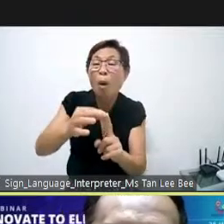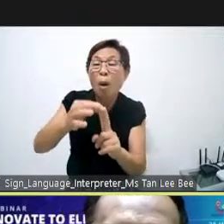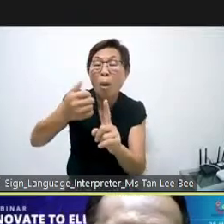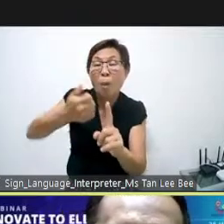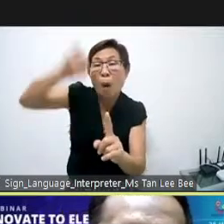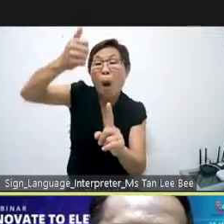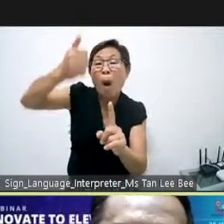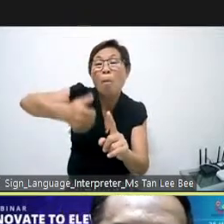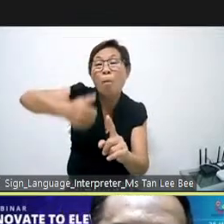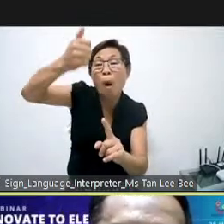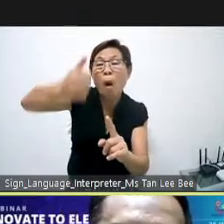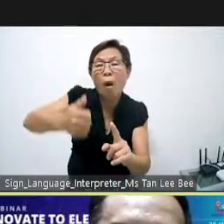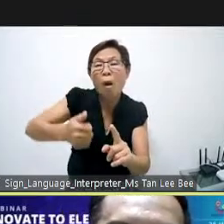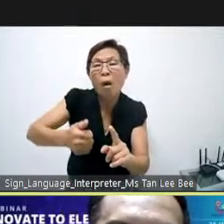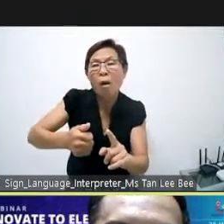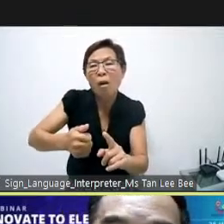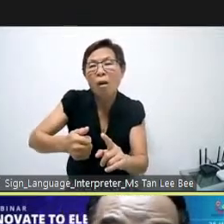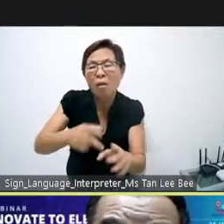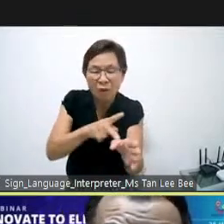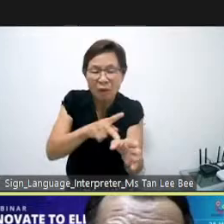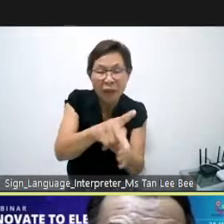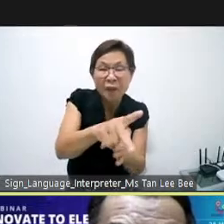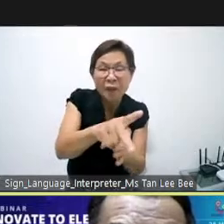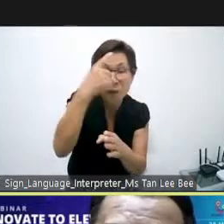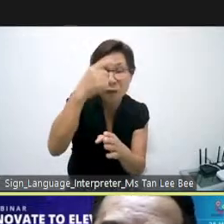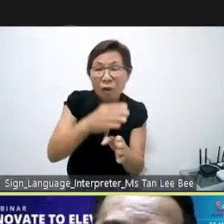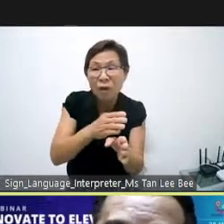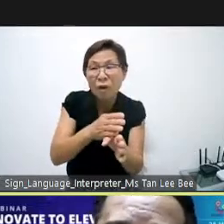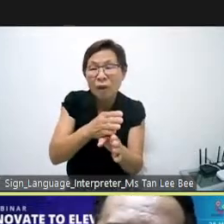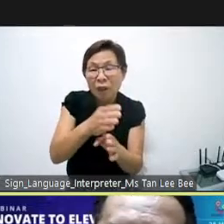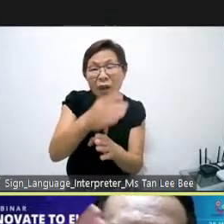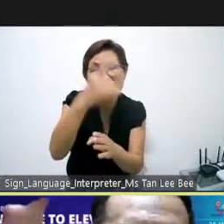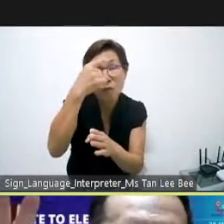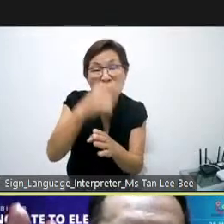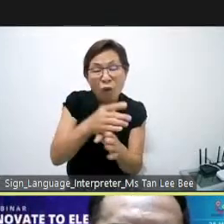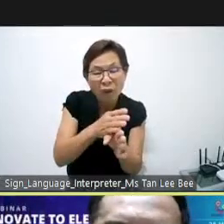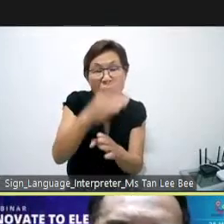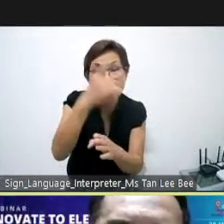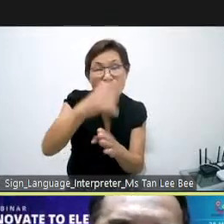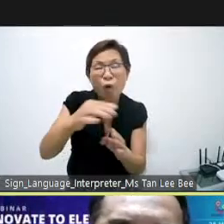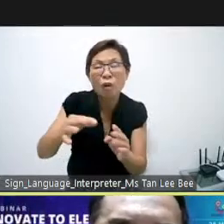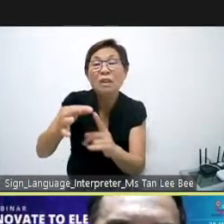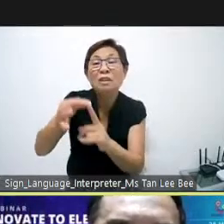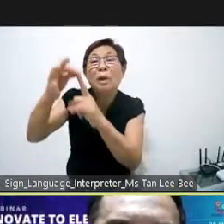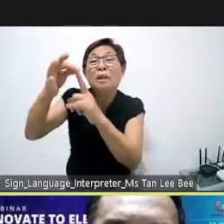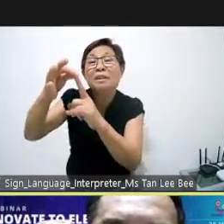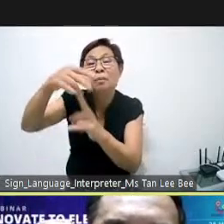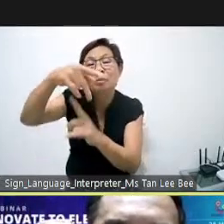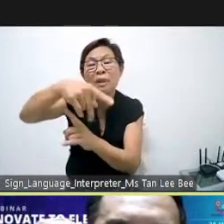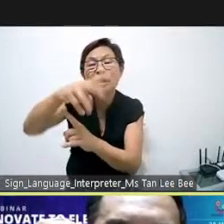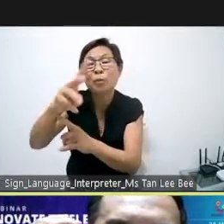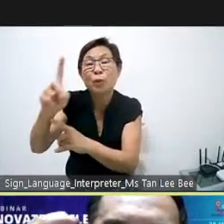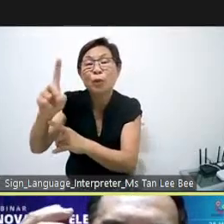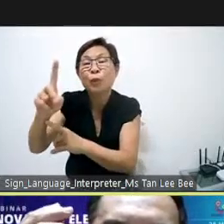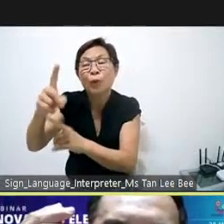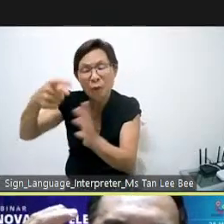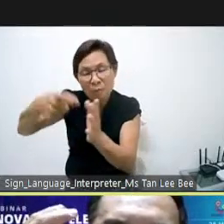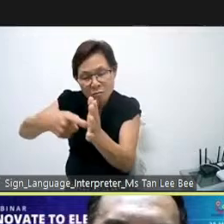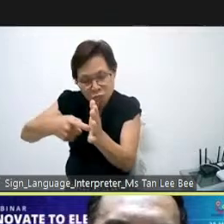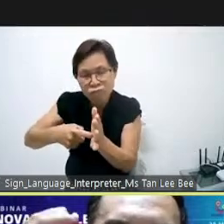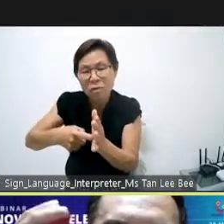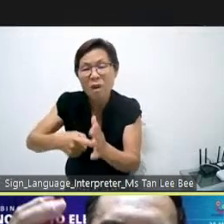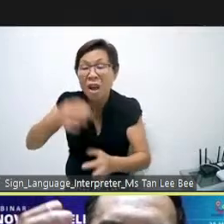actually the career for the special needs. So if you have any ideas If you have